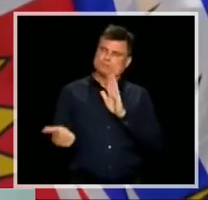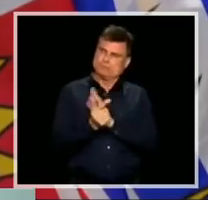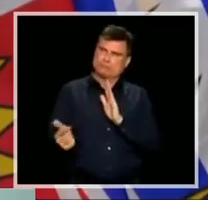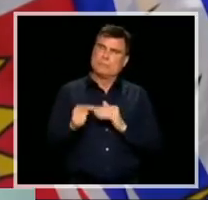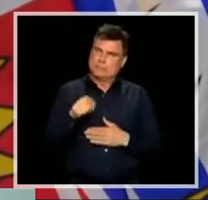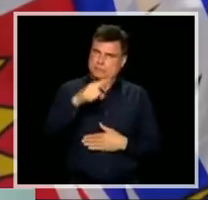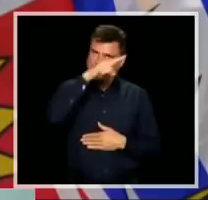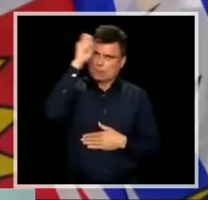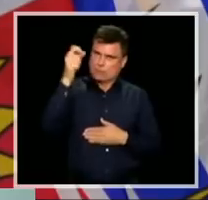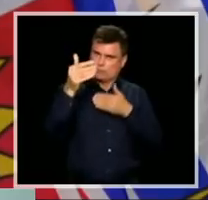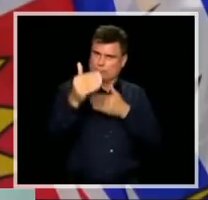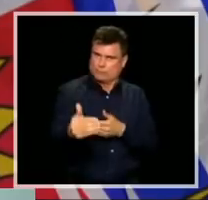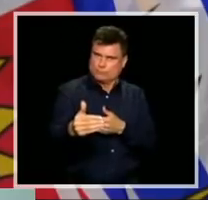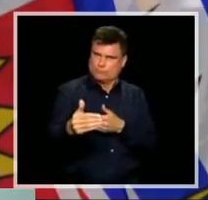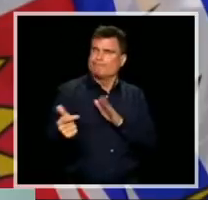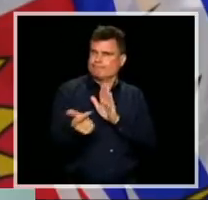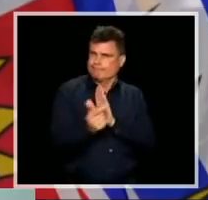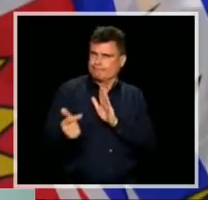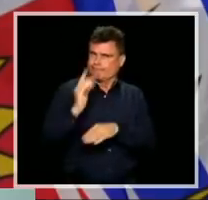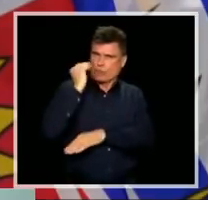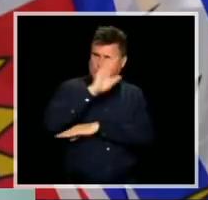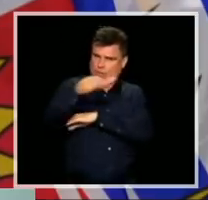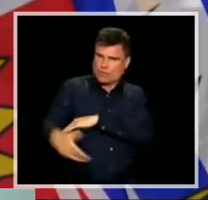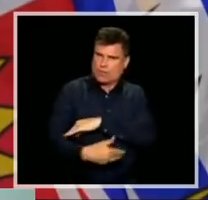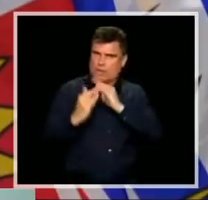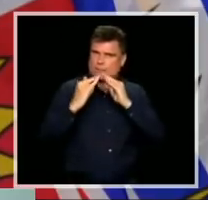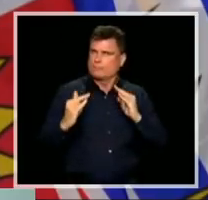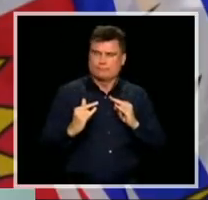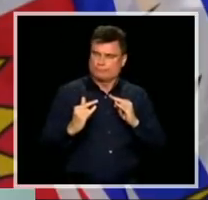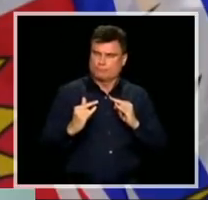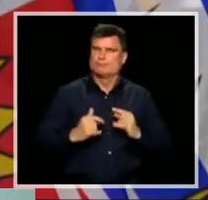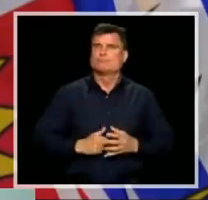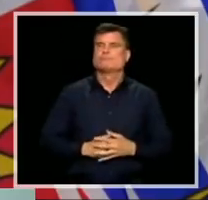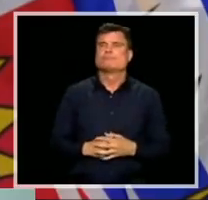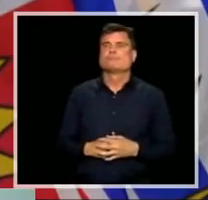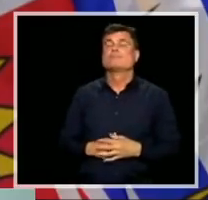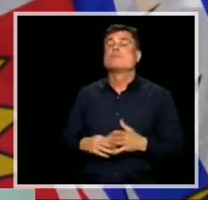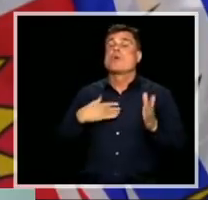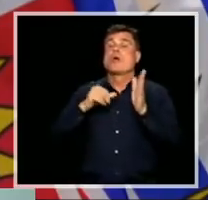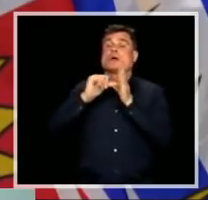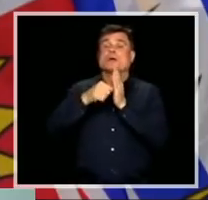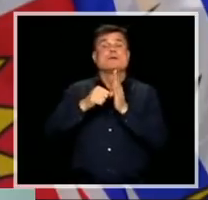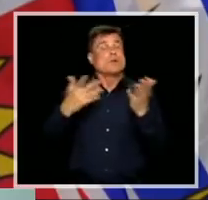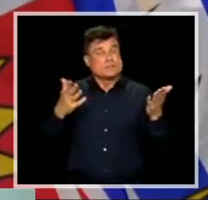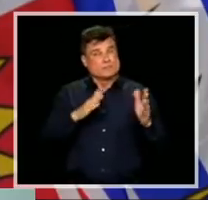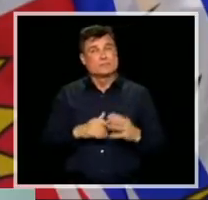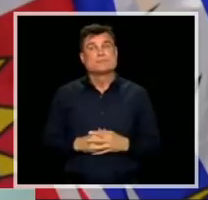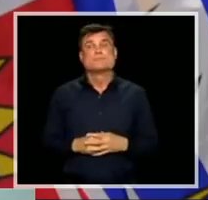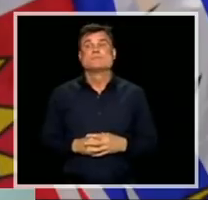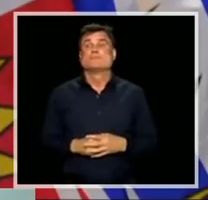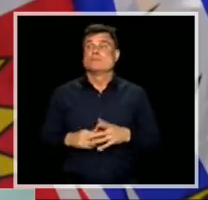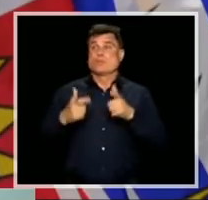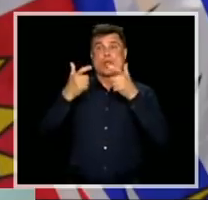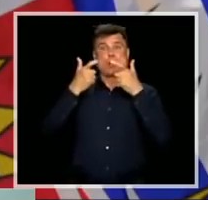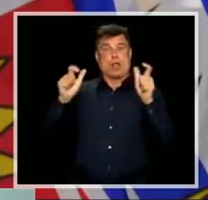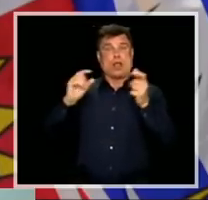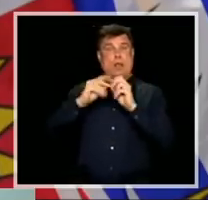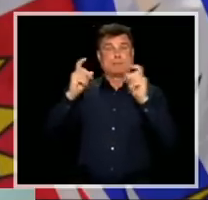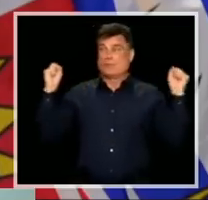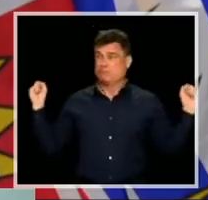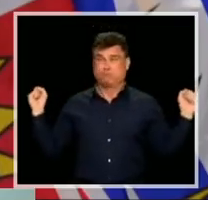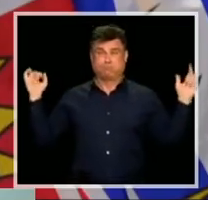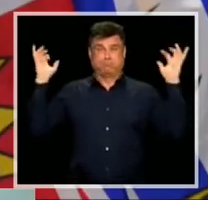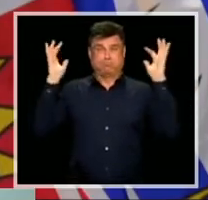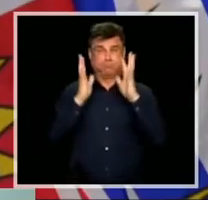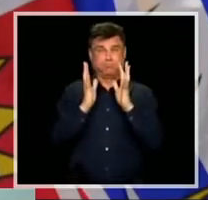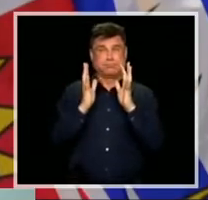a large gathering, somebody inadvertently had the virus and it spread despite it being outside,